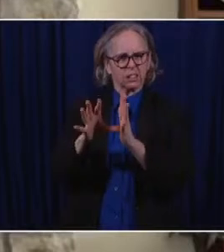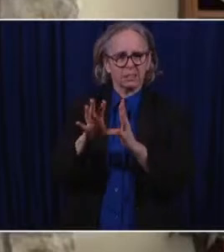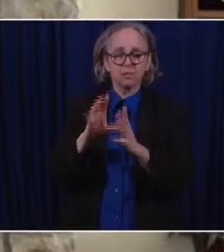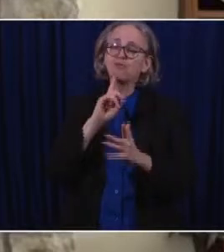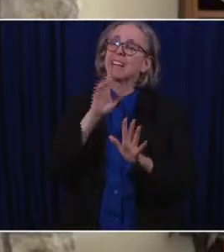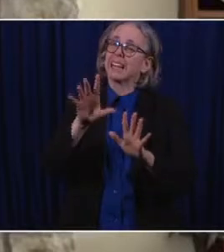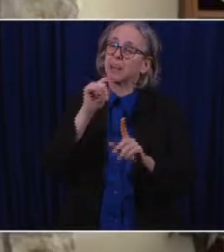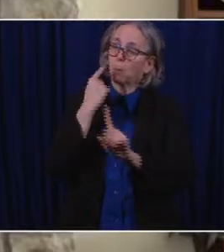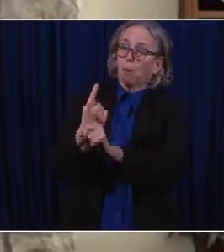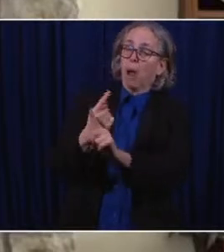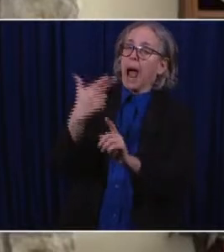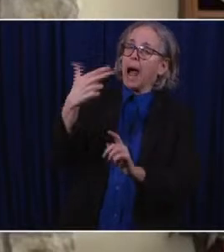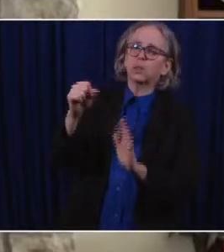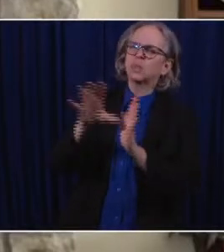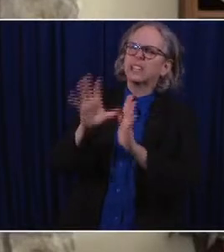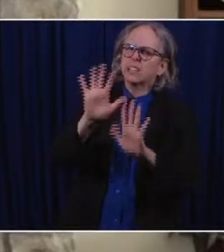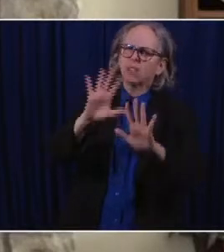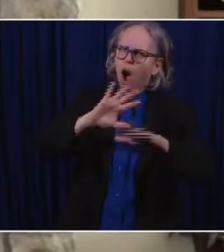our schools?